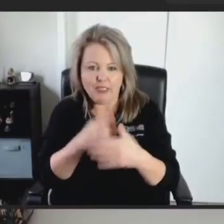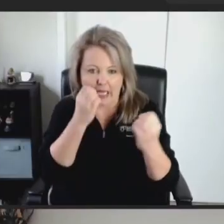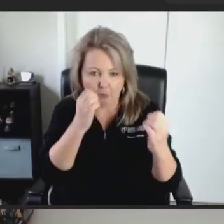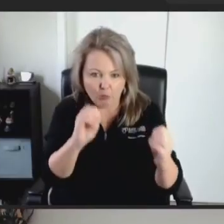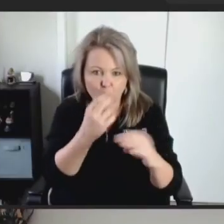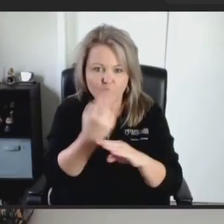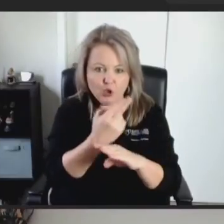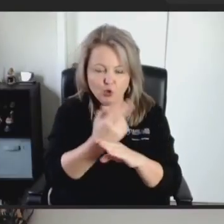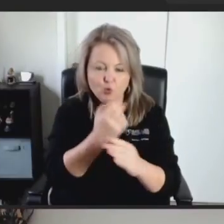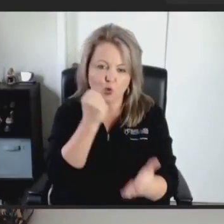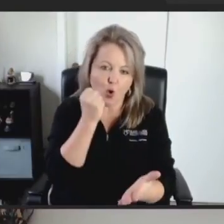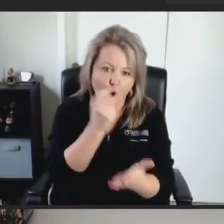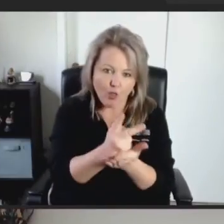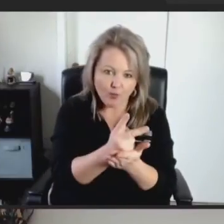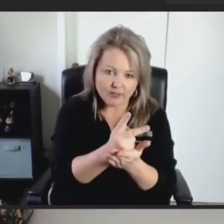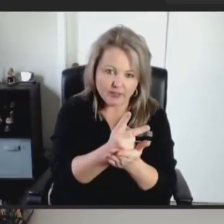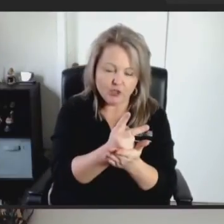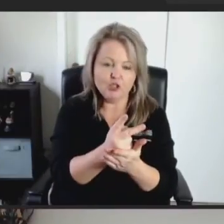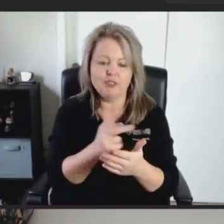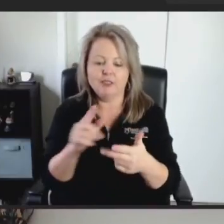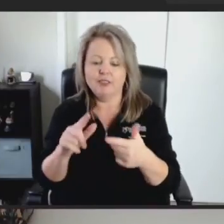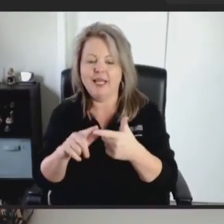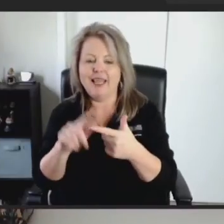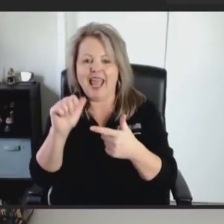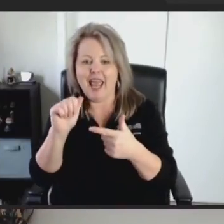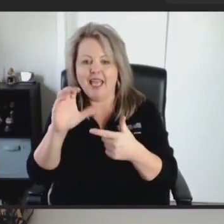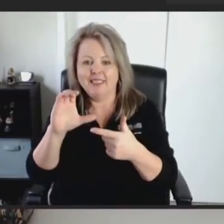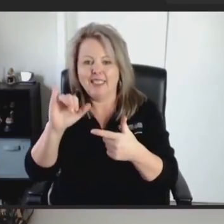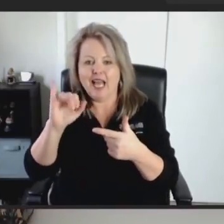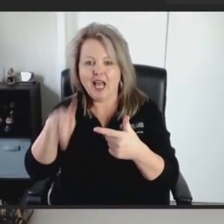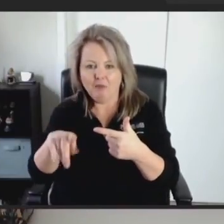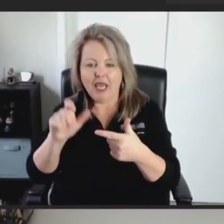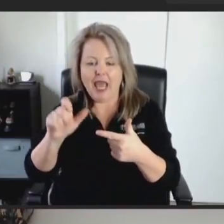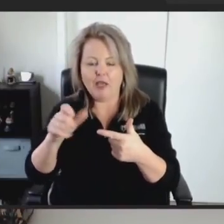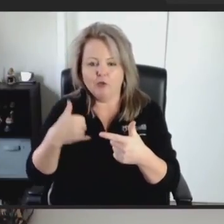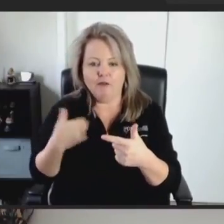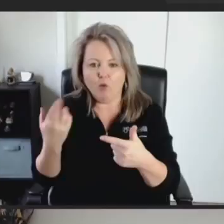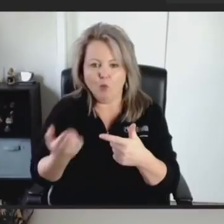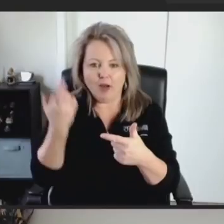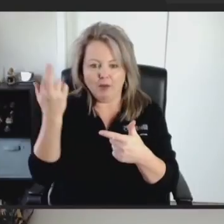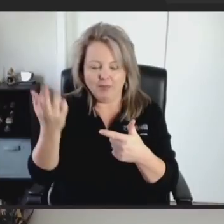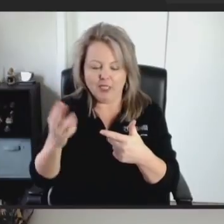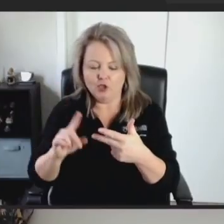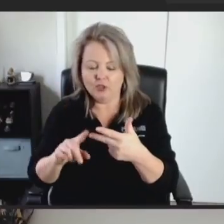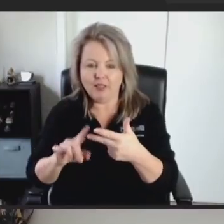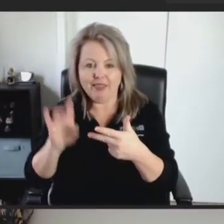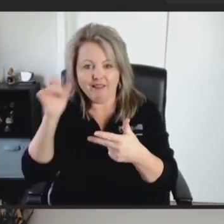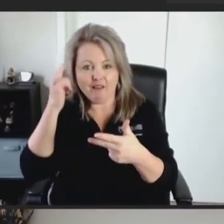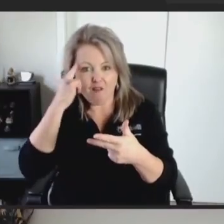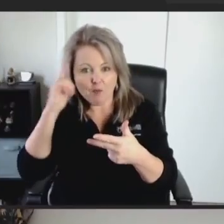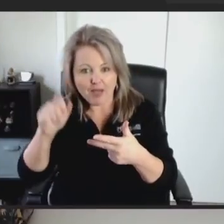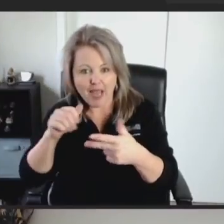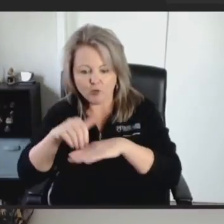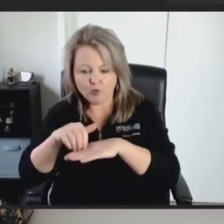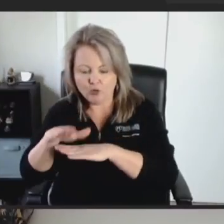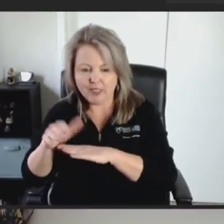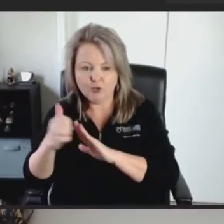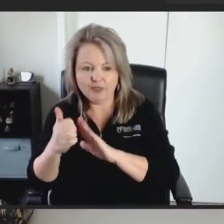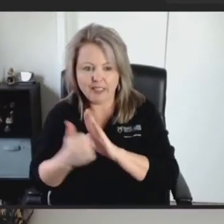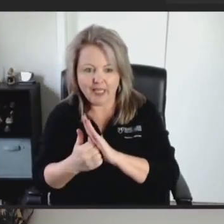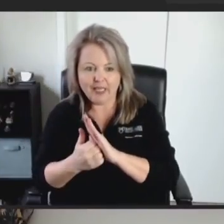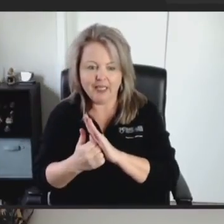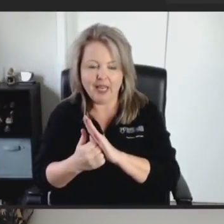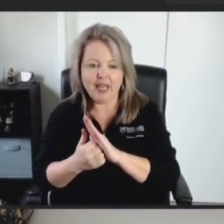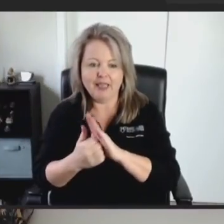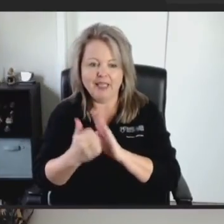use authorization. The ACIP has to render their recommendations, and then government has to ship to state, and then state has to